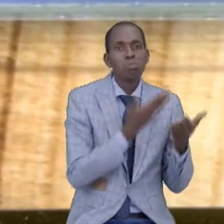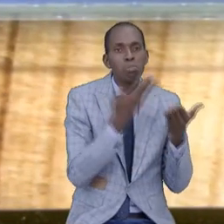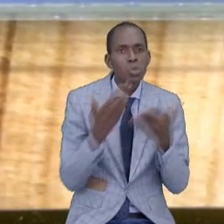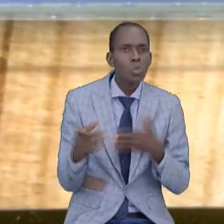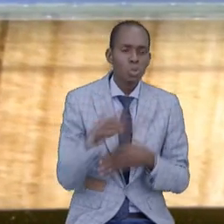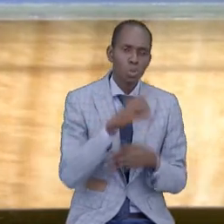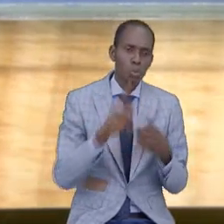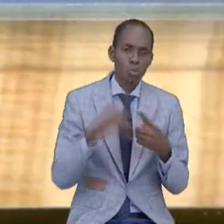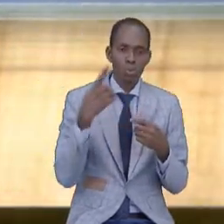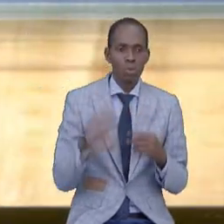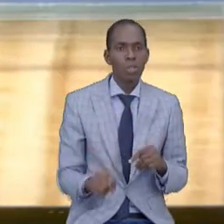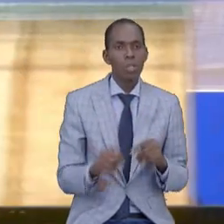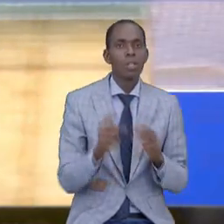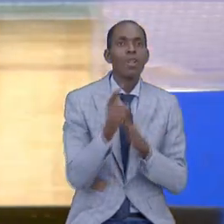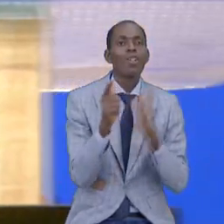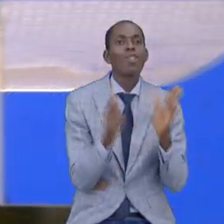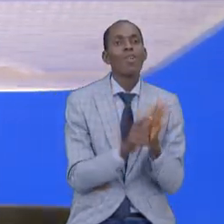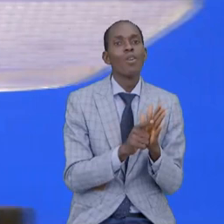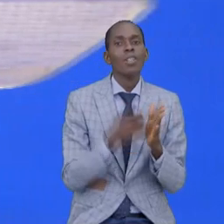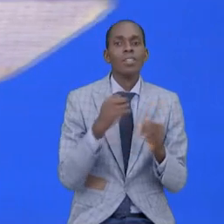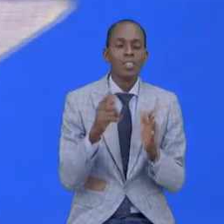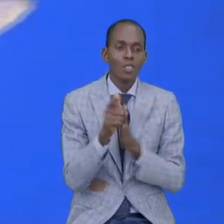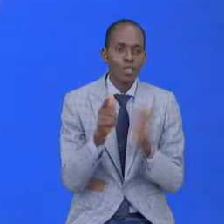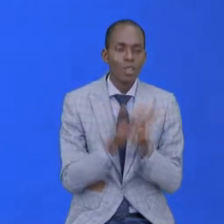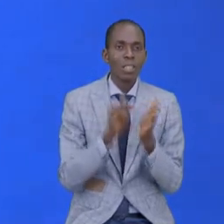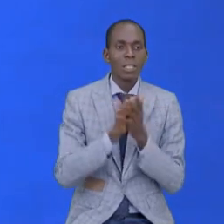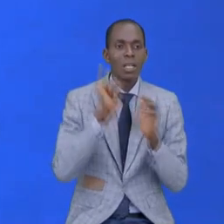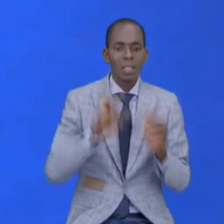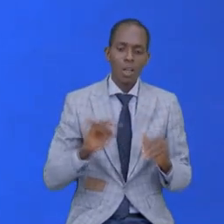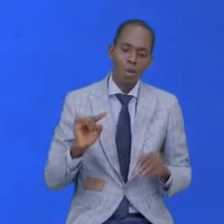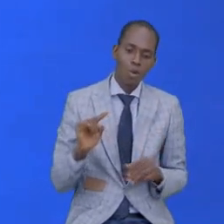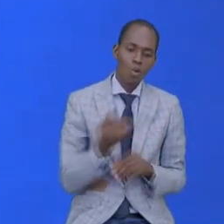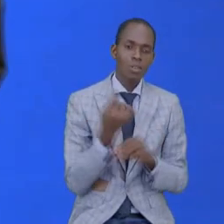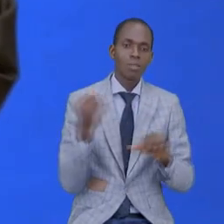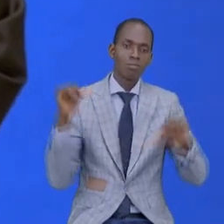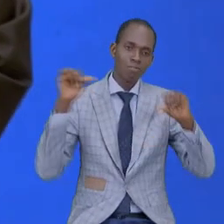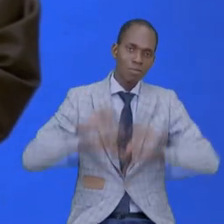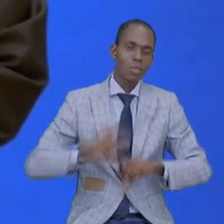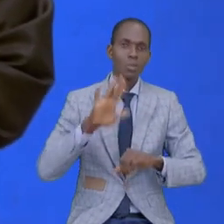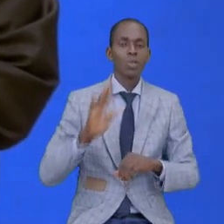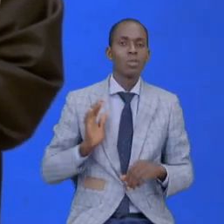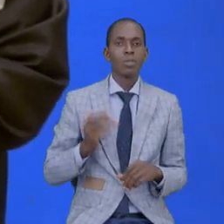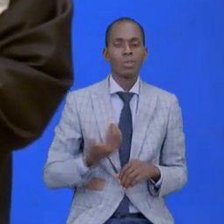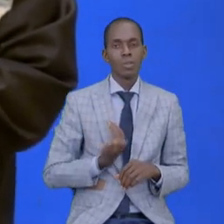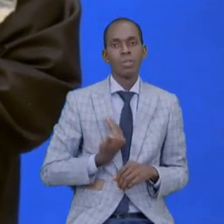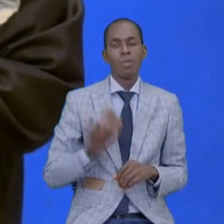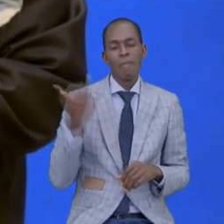the law? The law that can only damn your soul. Foolish